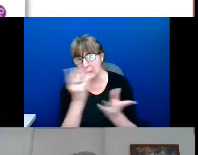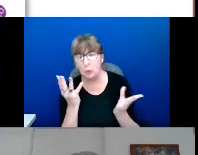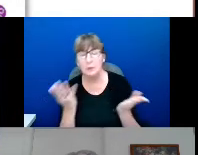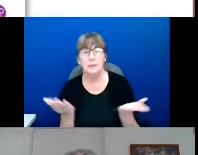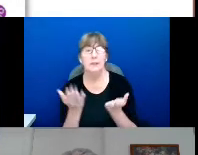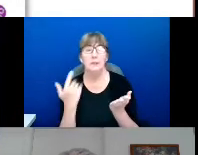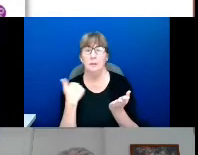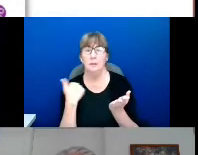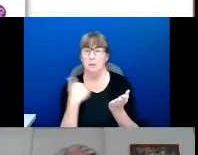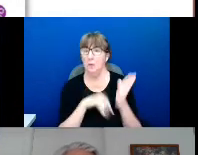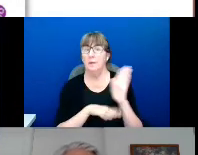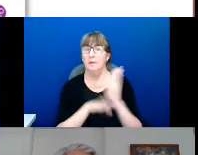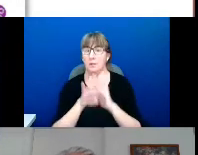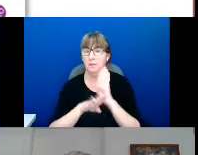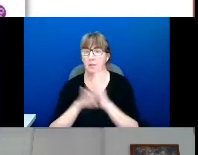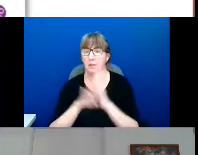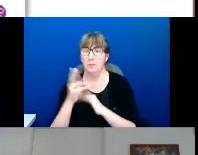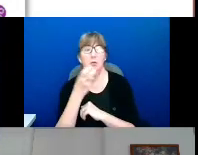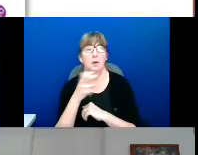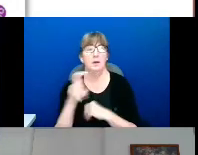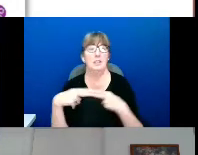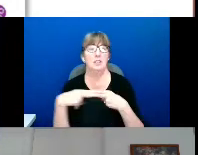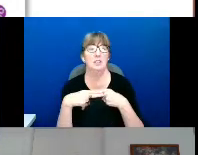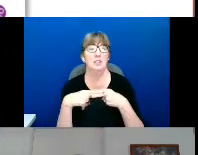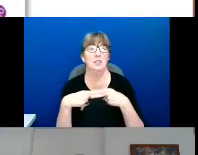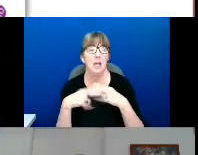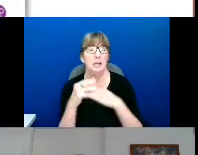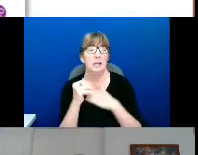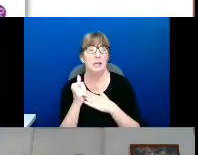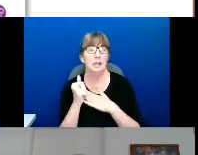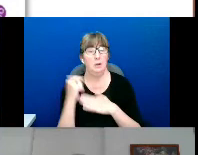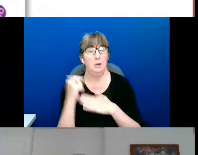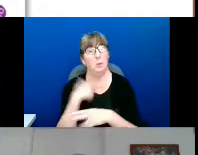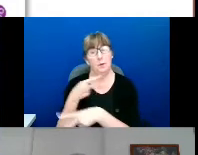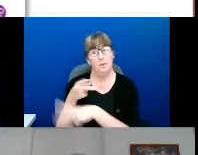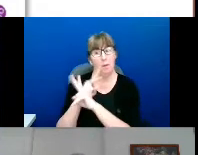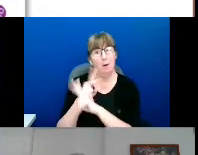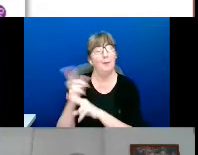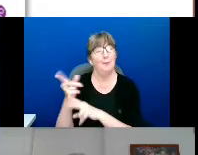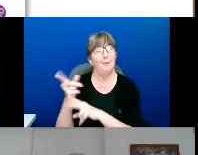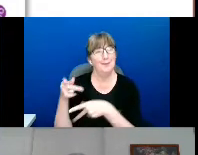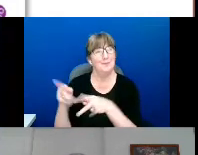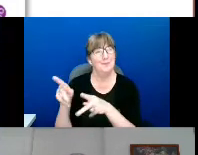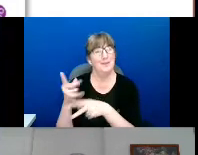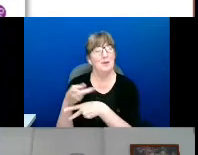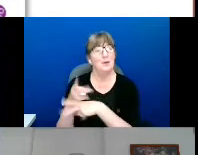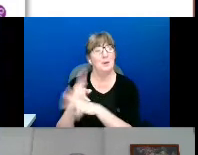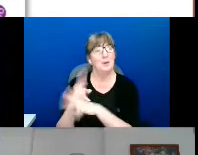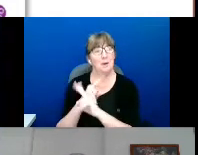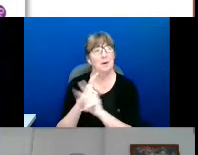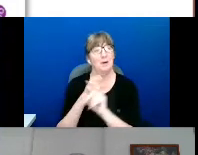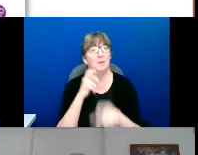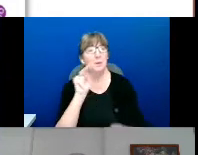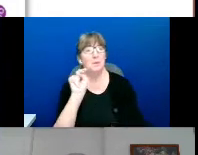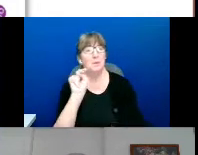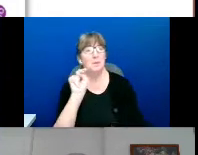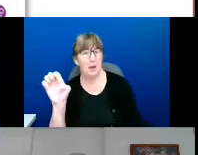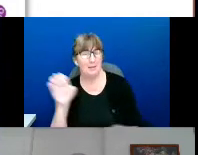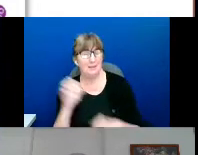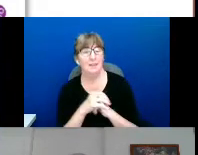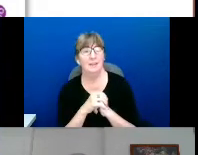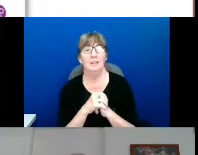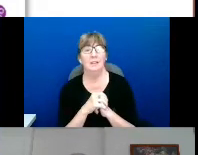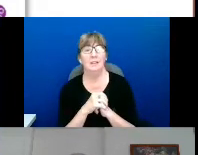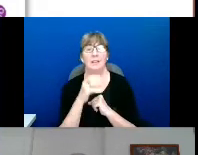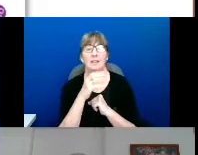developed. The transition slide guide we borrowed with permission from the state of Nebraska, and then of course the